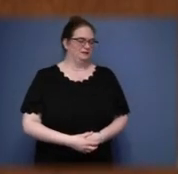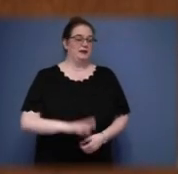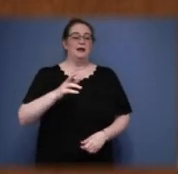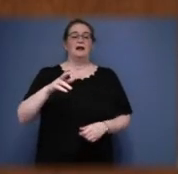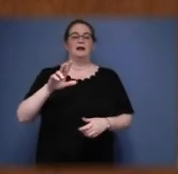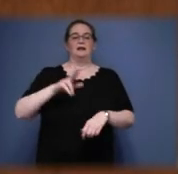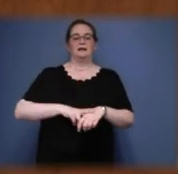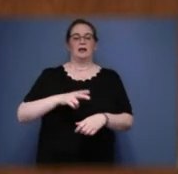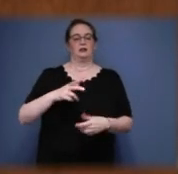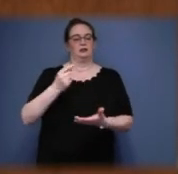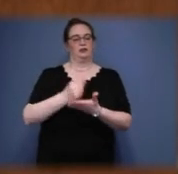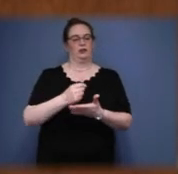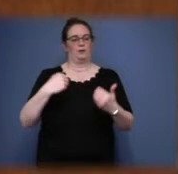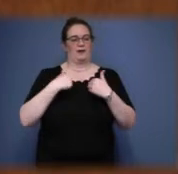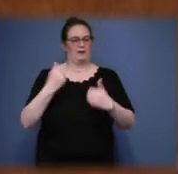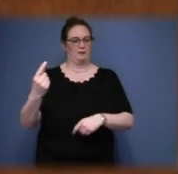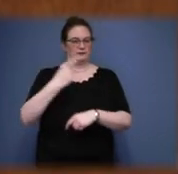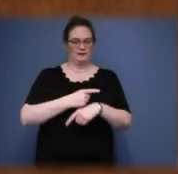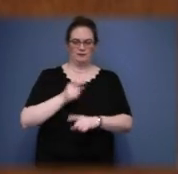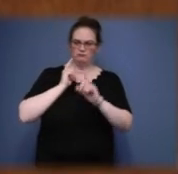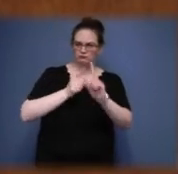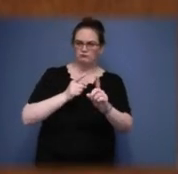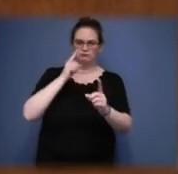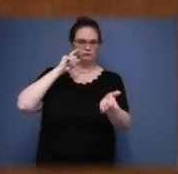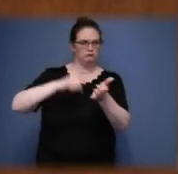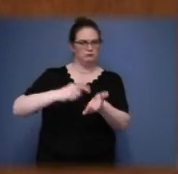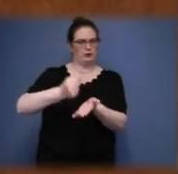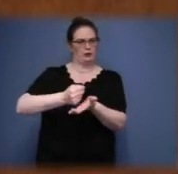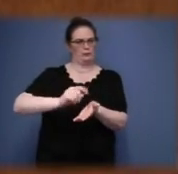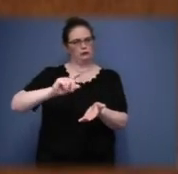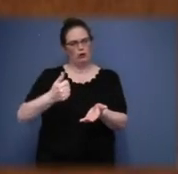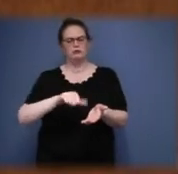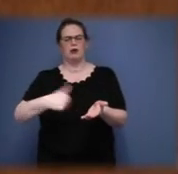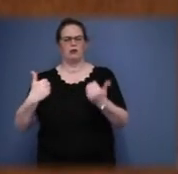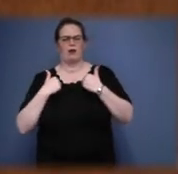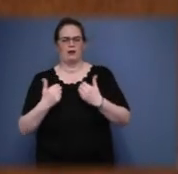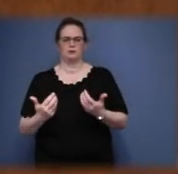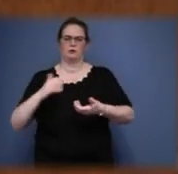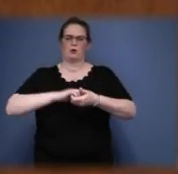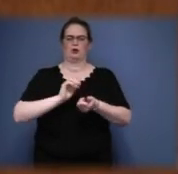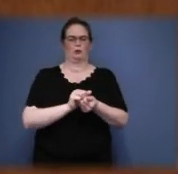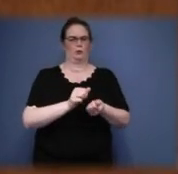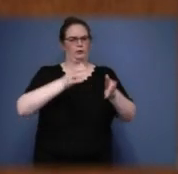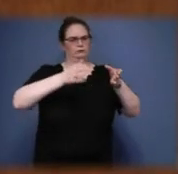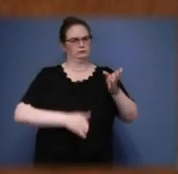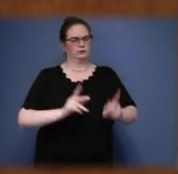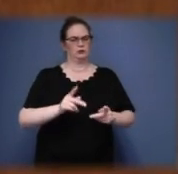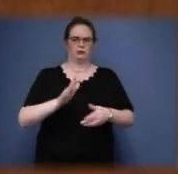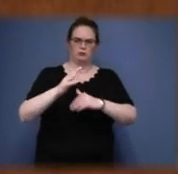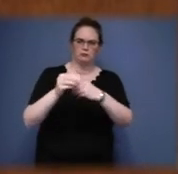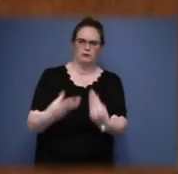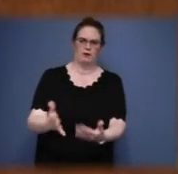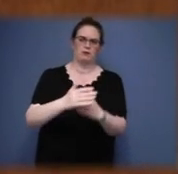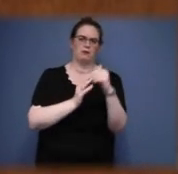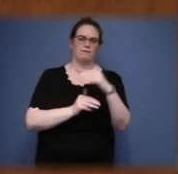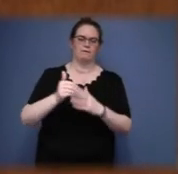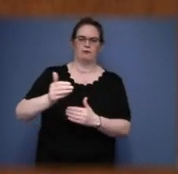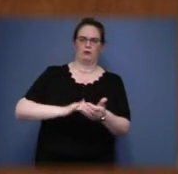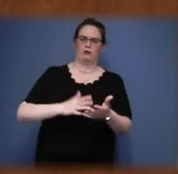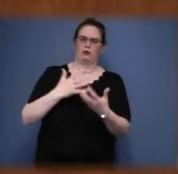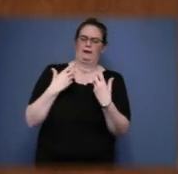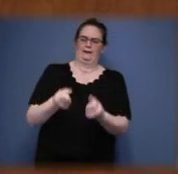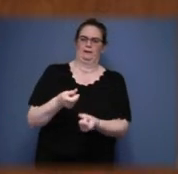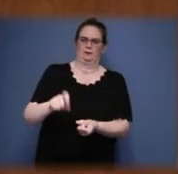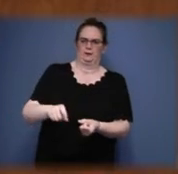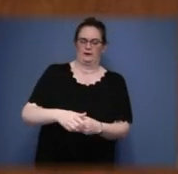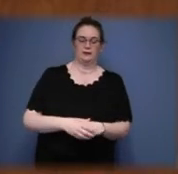National Therapy Animal Day aims to recognize therapy dogs and other animals who partner with their handlers to bring comfort and healing to those in need. And